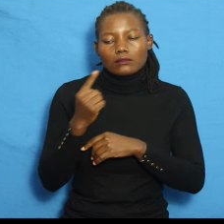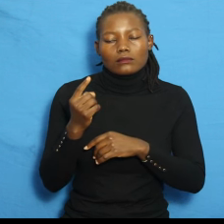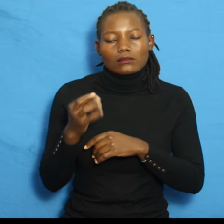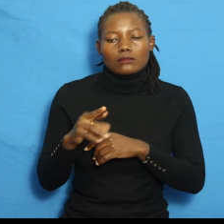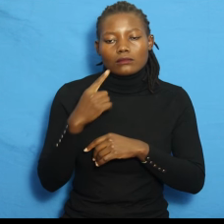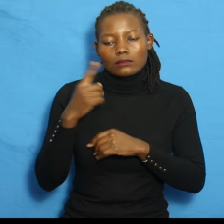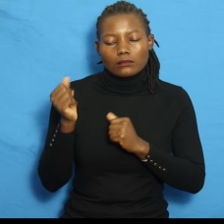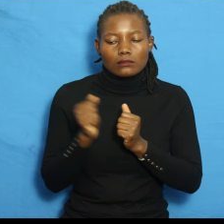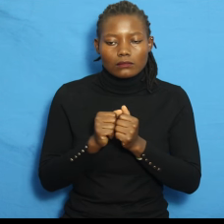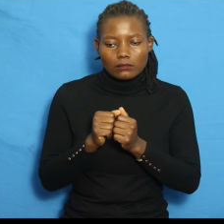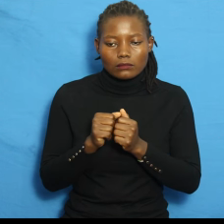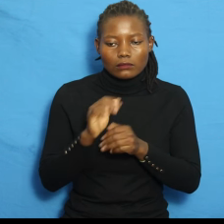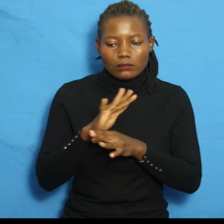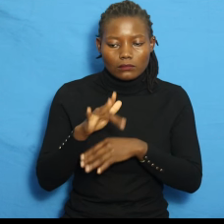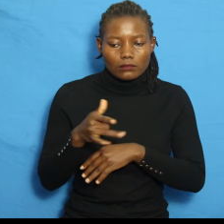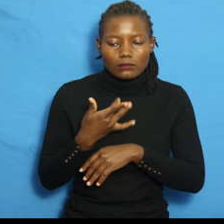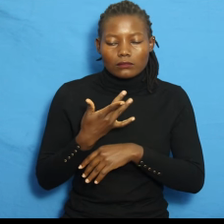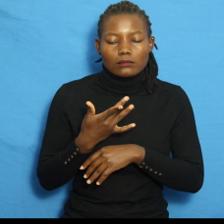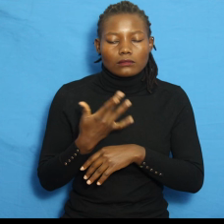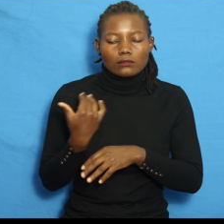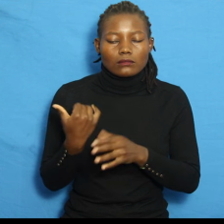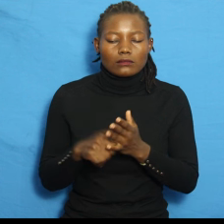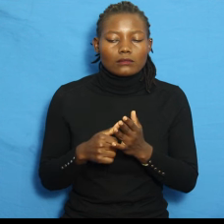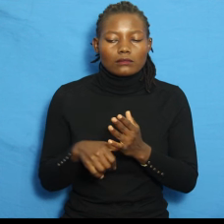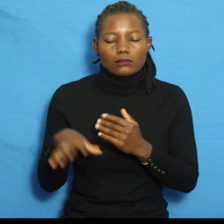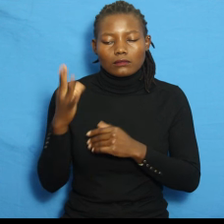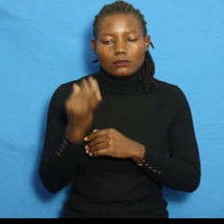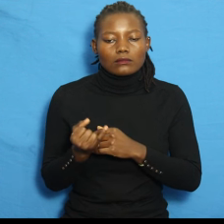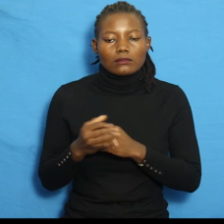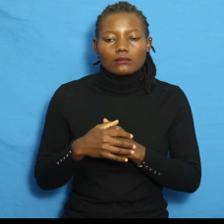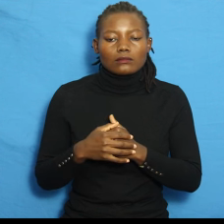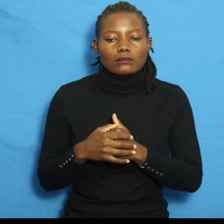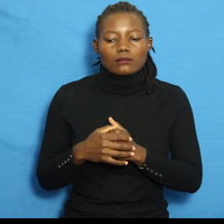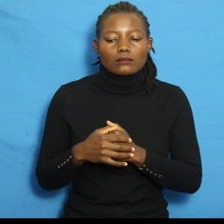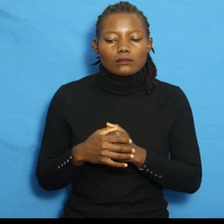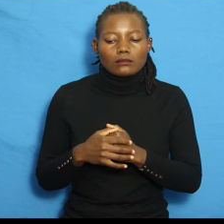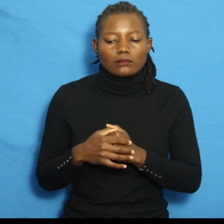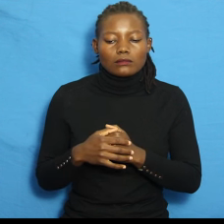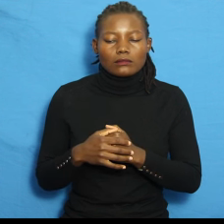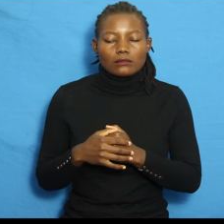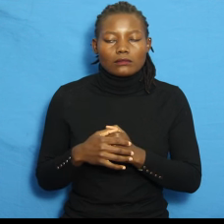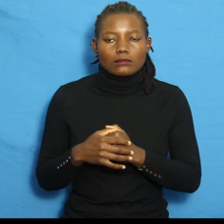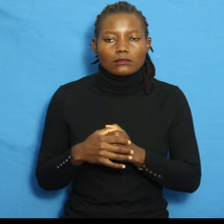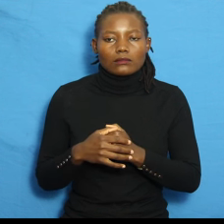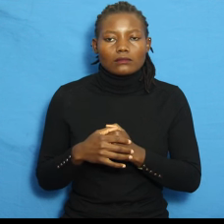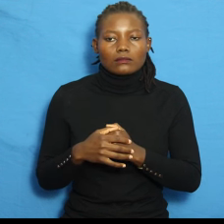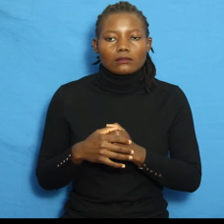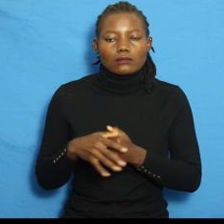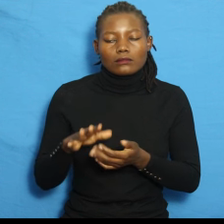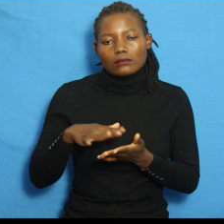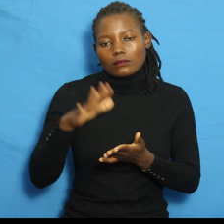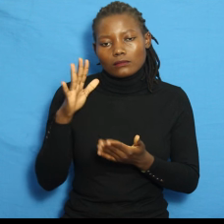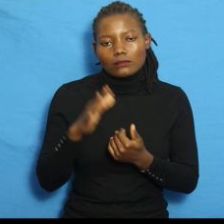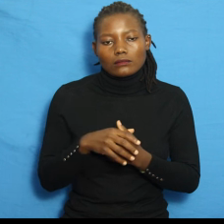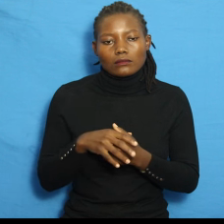110 kilos without really feeling the pressure. That is because of the adaptation of the vertebrae, especially the